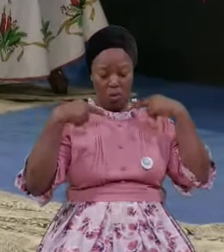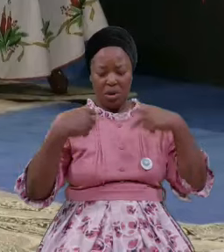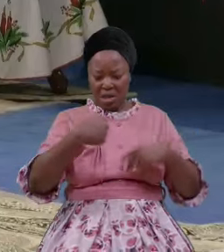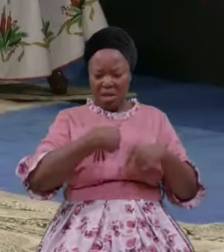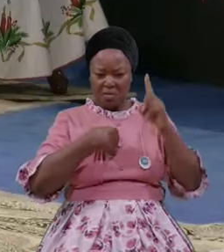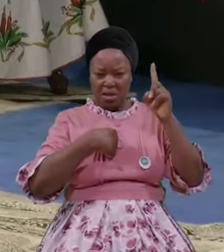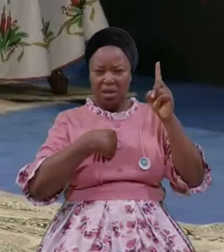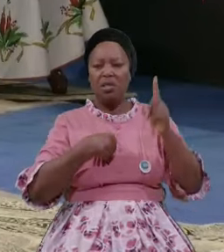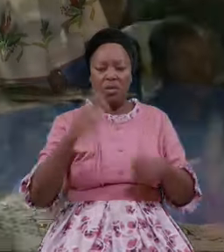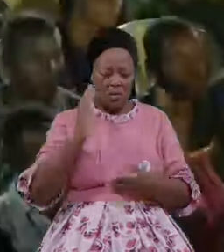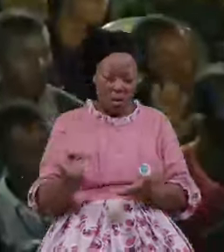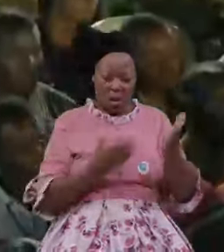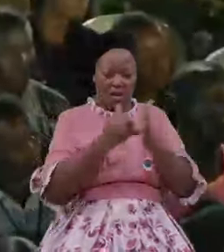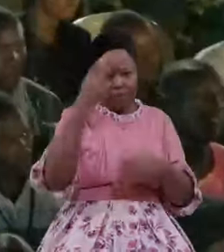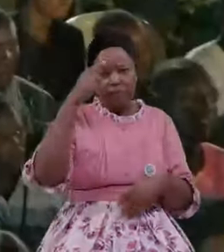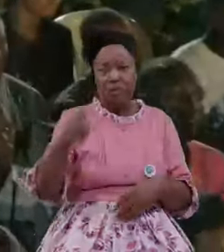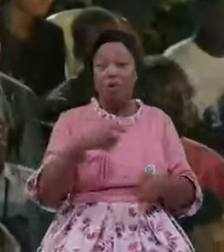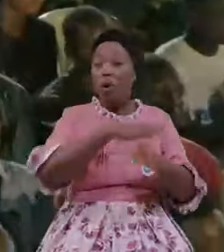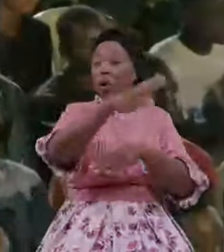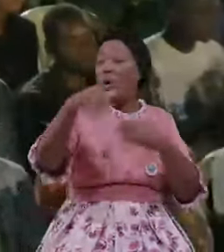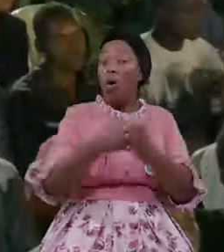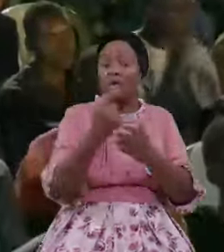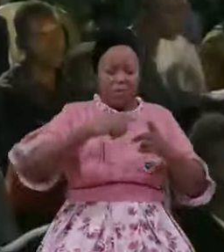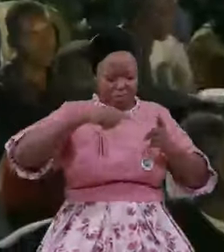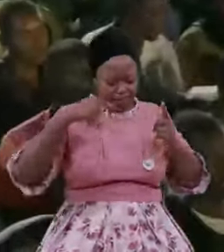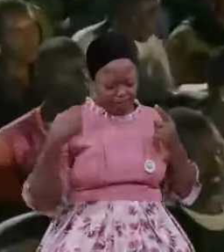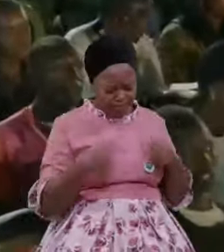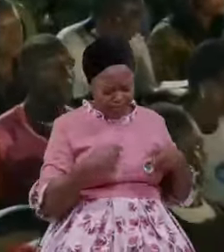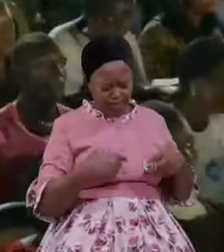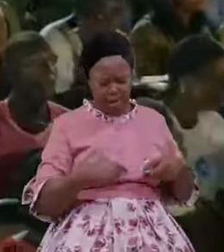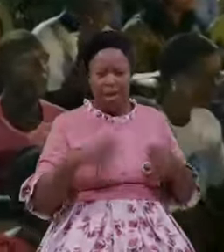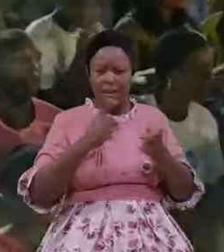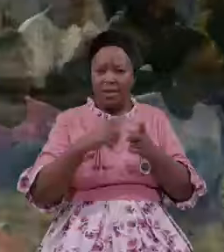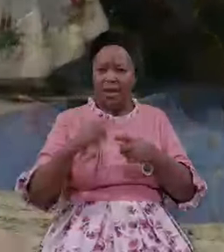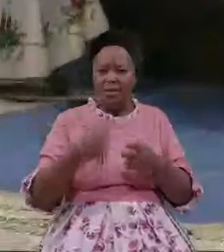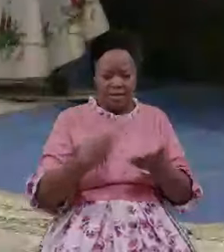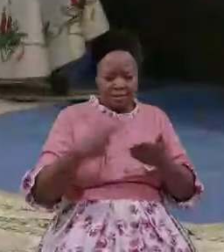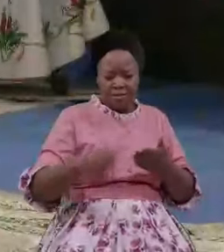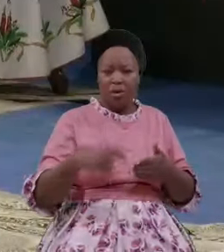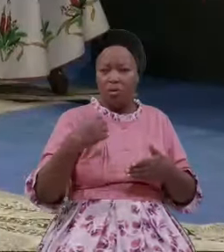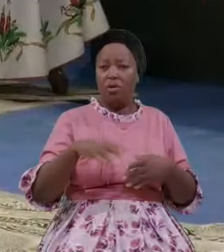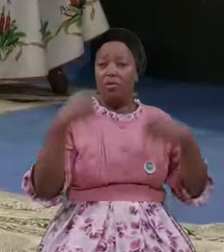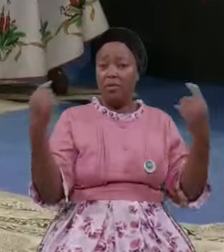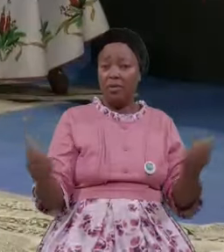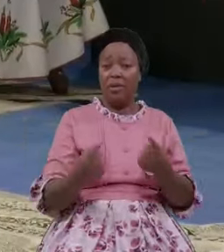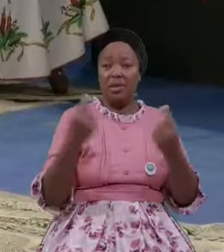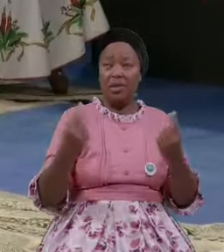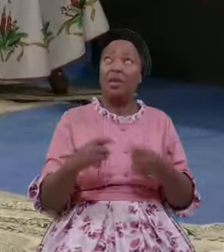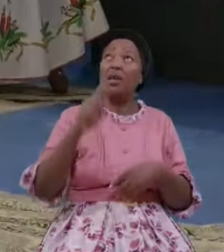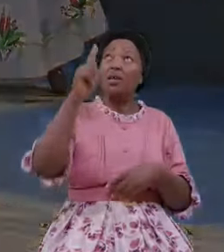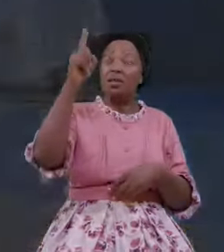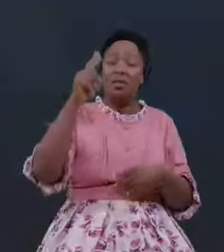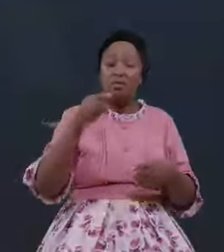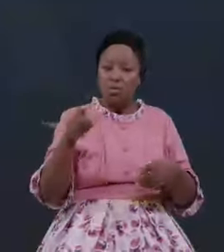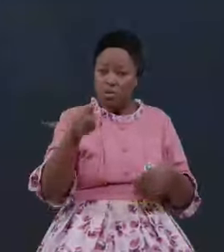you." All the agony and of the consequences of sin you have committed, he